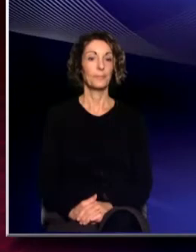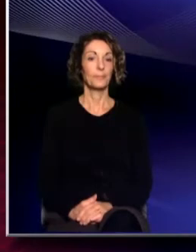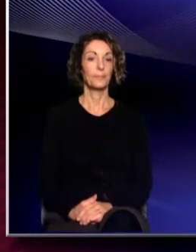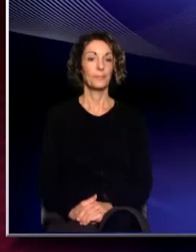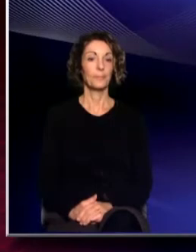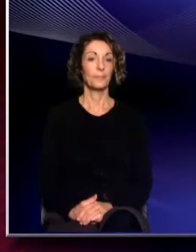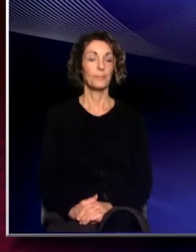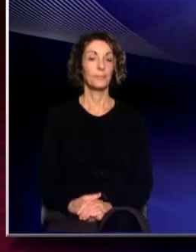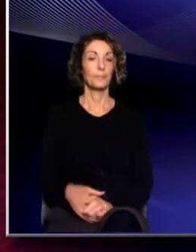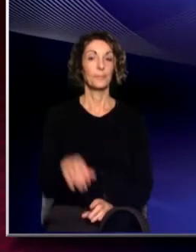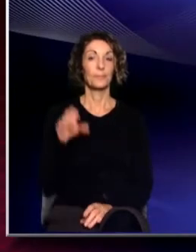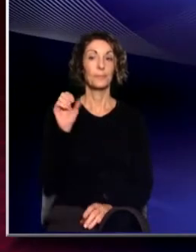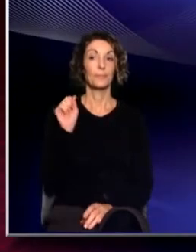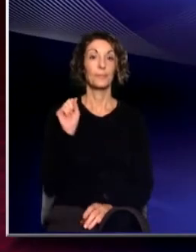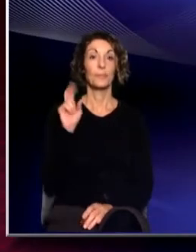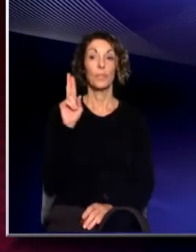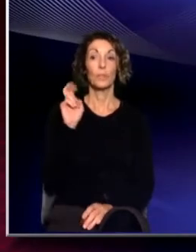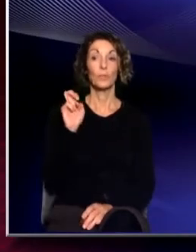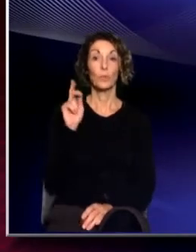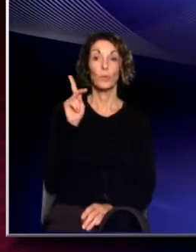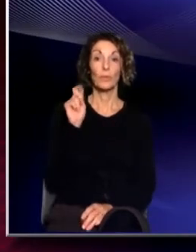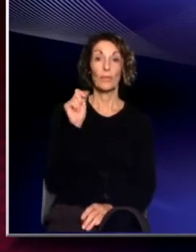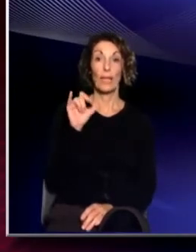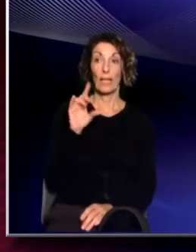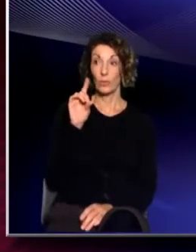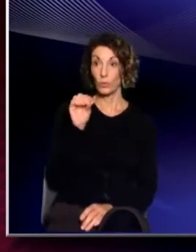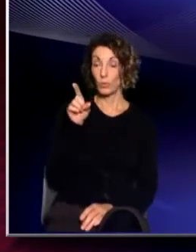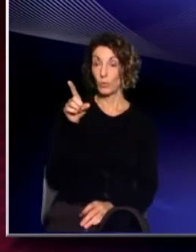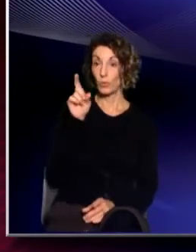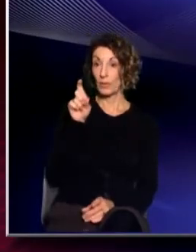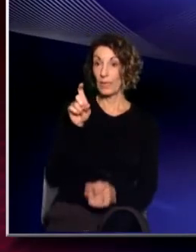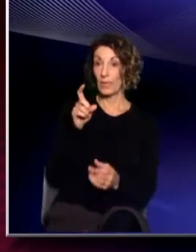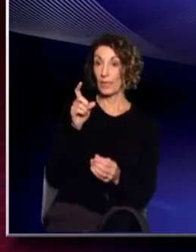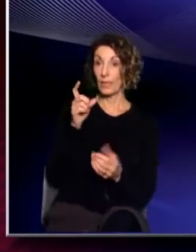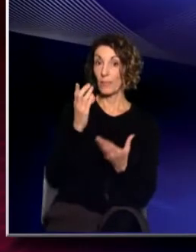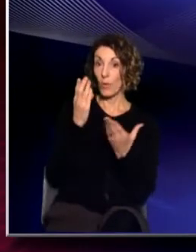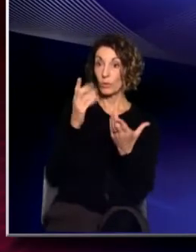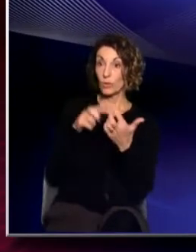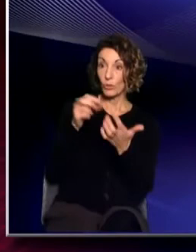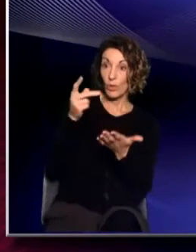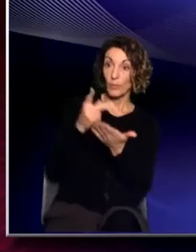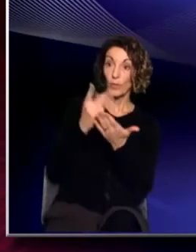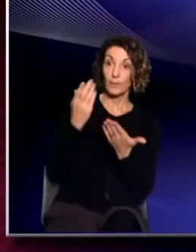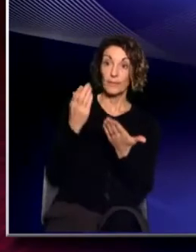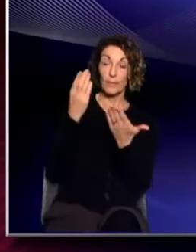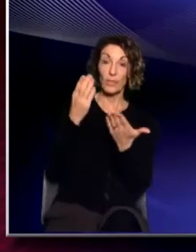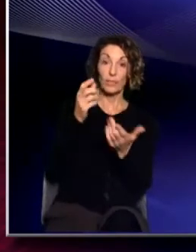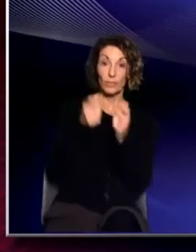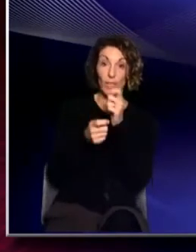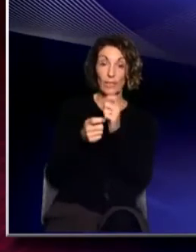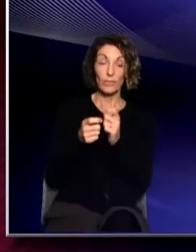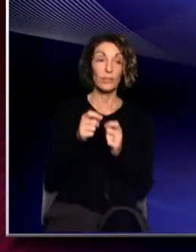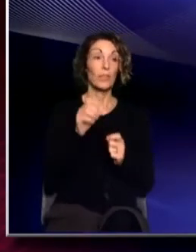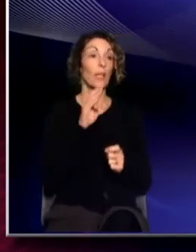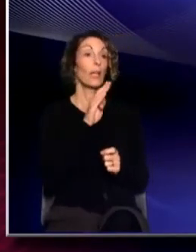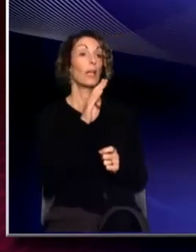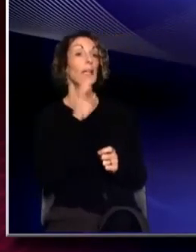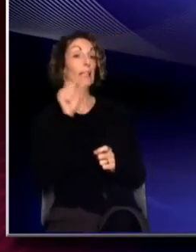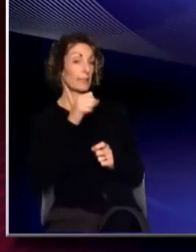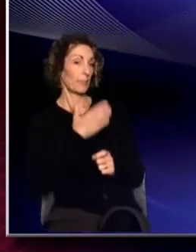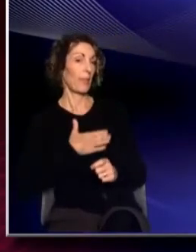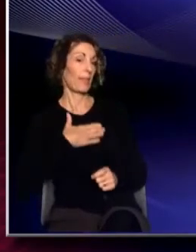So are you needing a motion to approve the suggested changes? Board